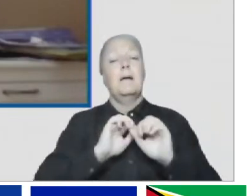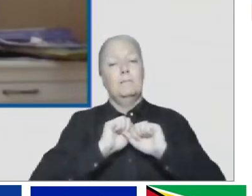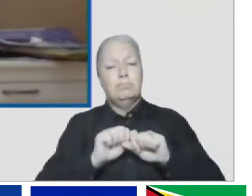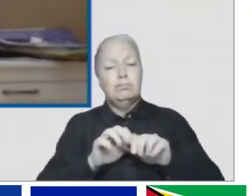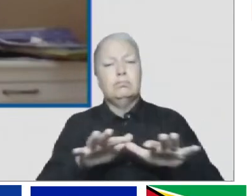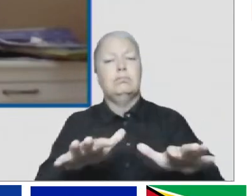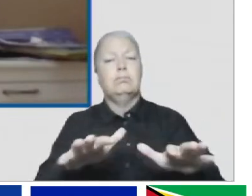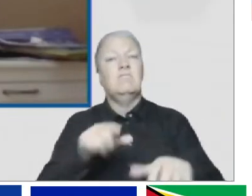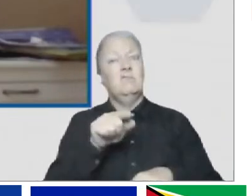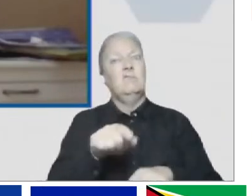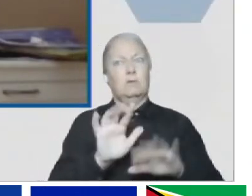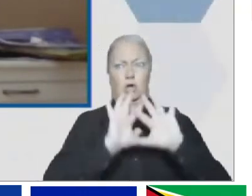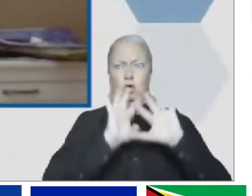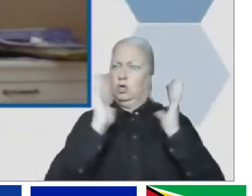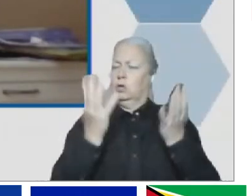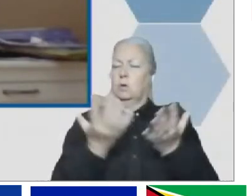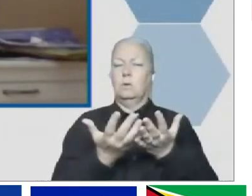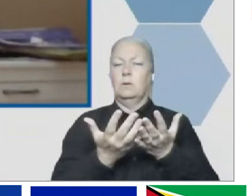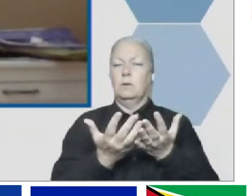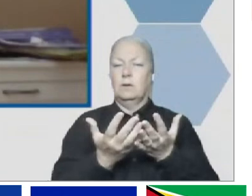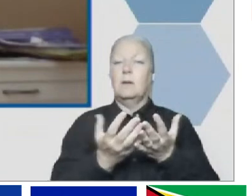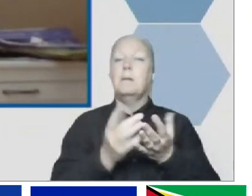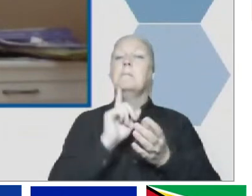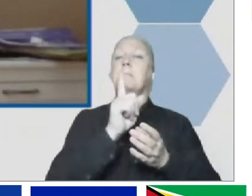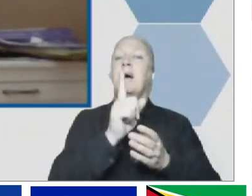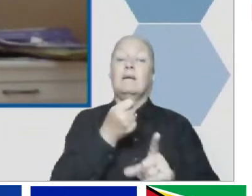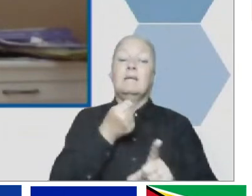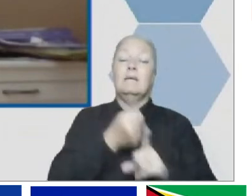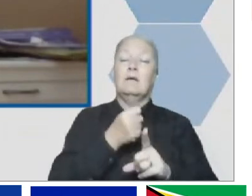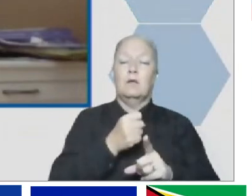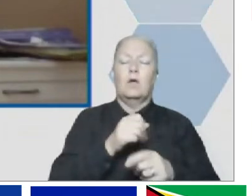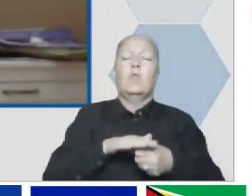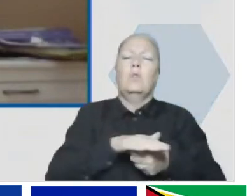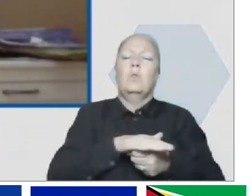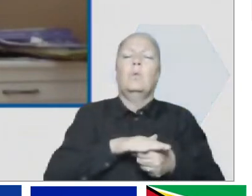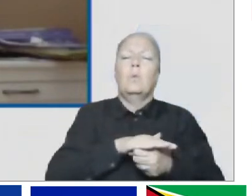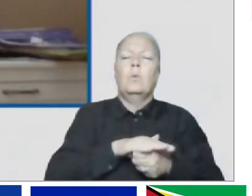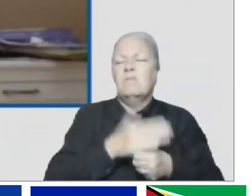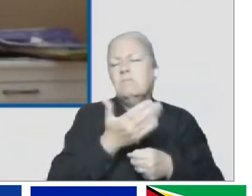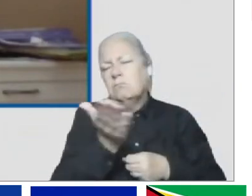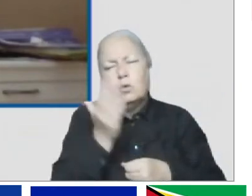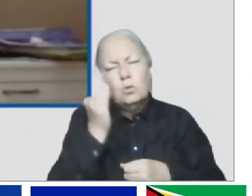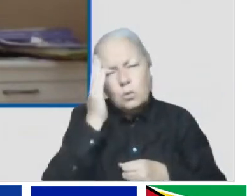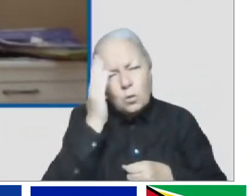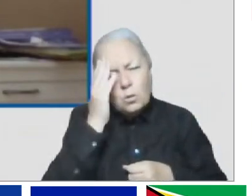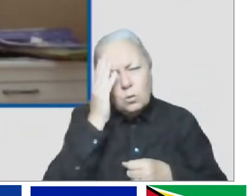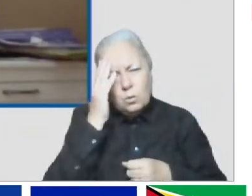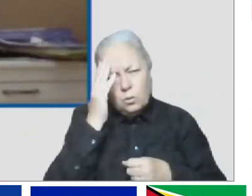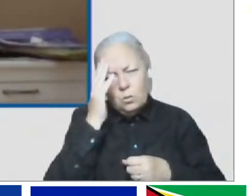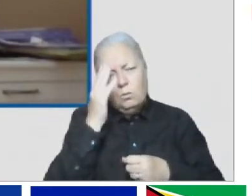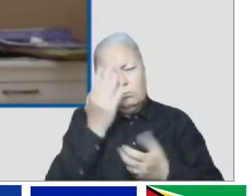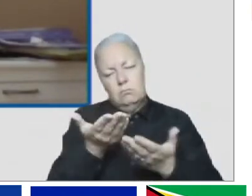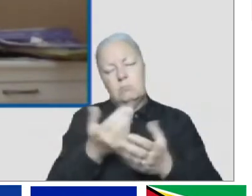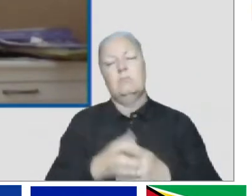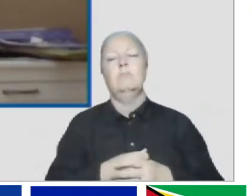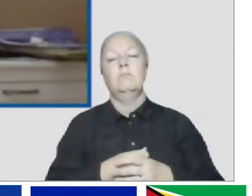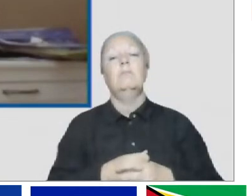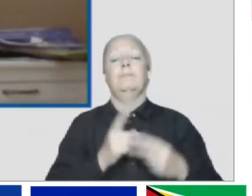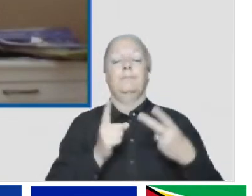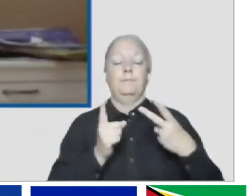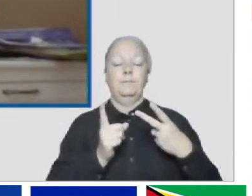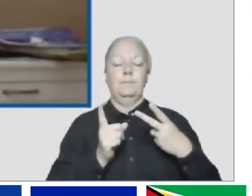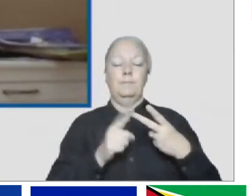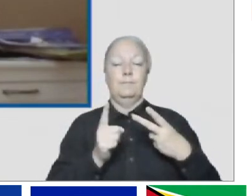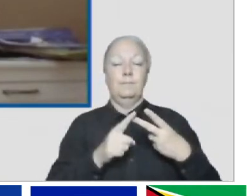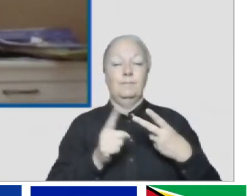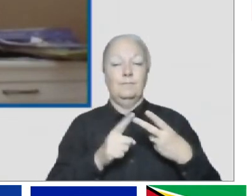local. So that all of us, we know that. This is what we learned from the pandemic. The second thing we actually learned, which was also